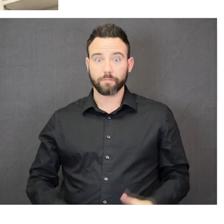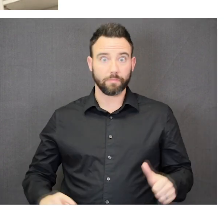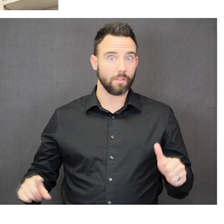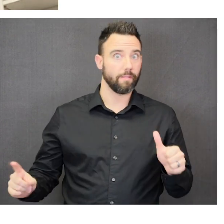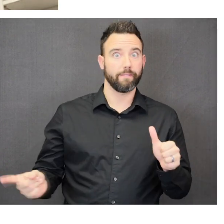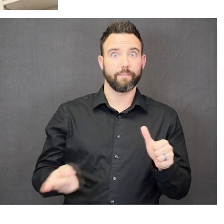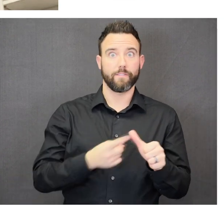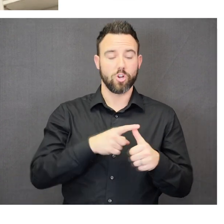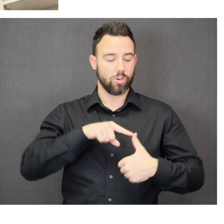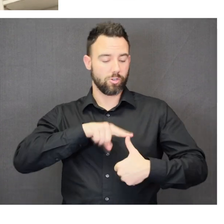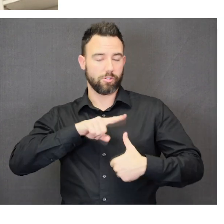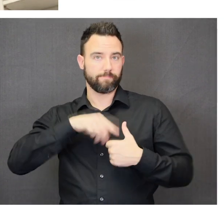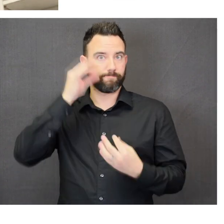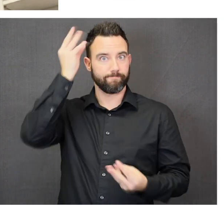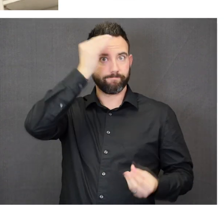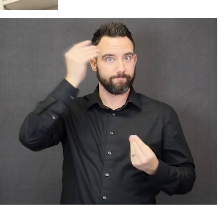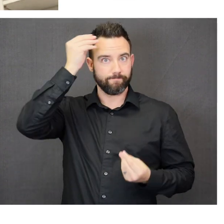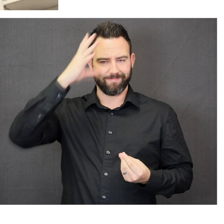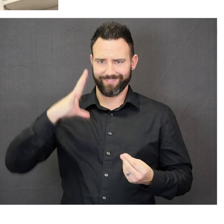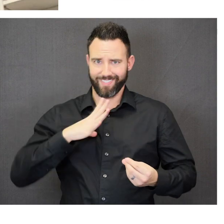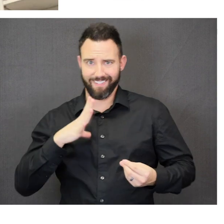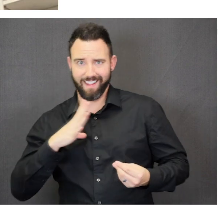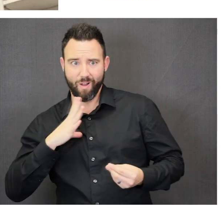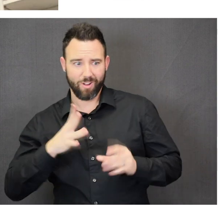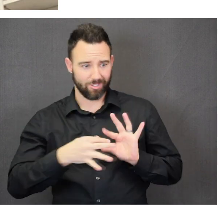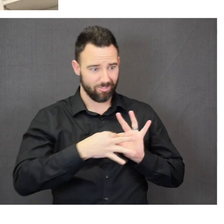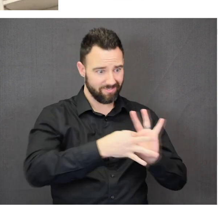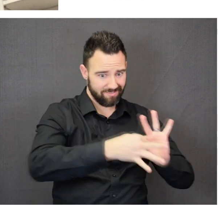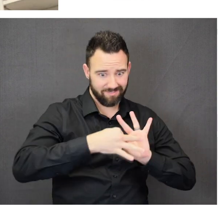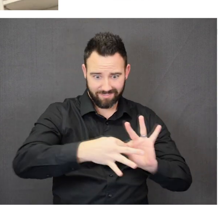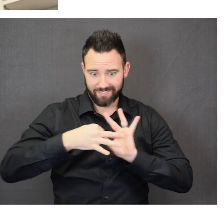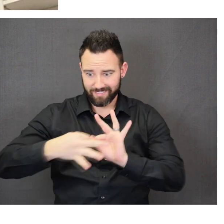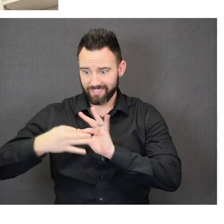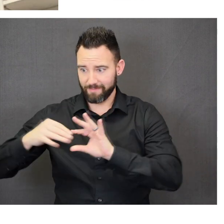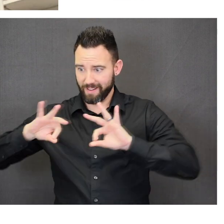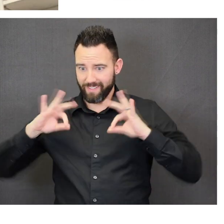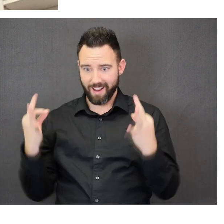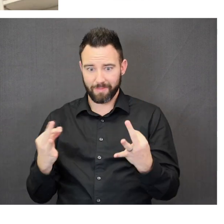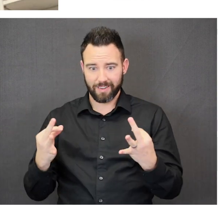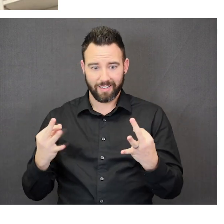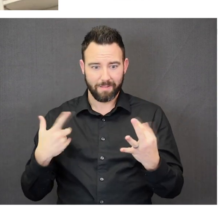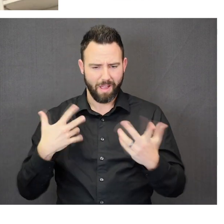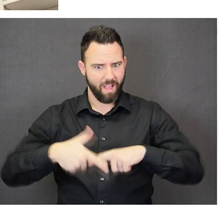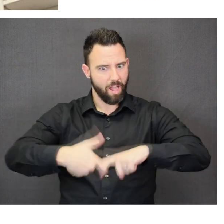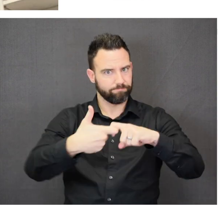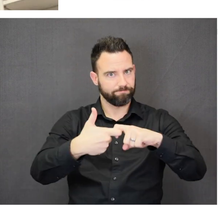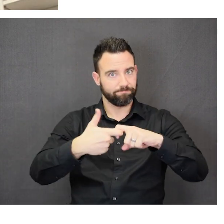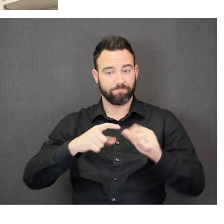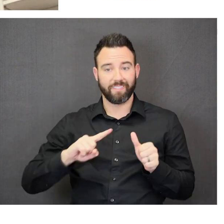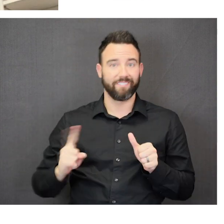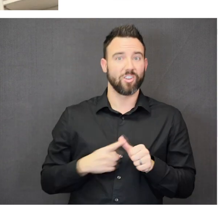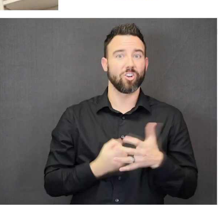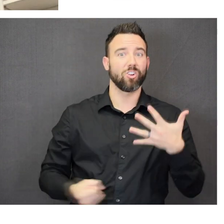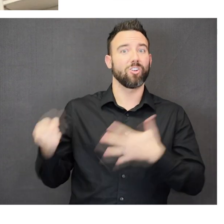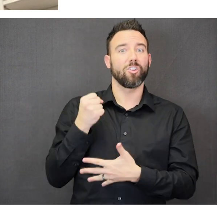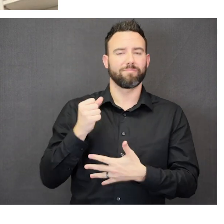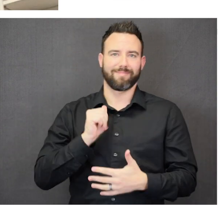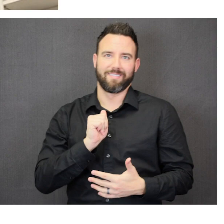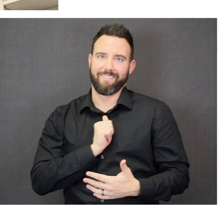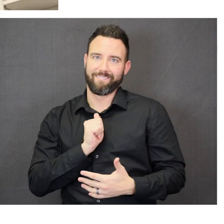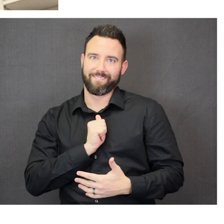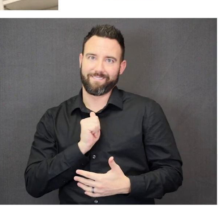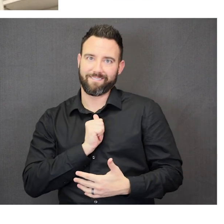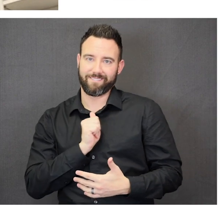is that if I'm going to regulate my family, the first thing is I have to regulate myself. So here's an interesting